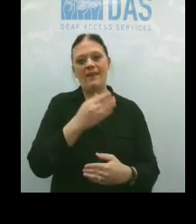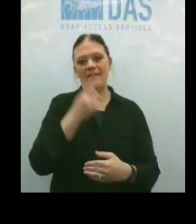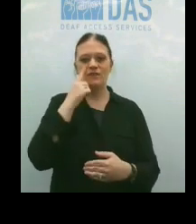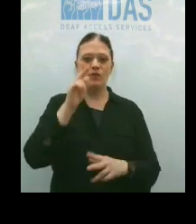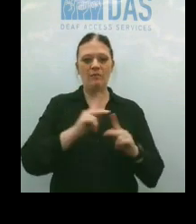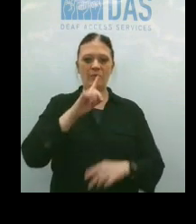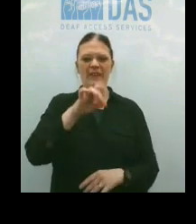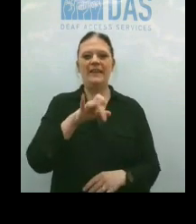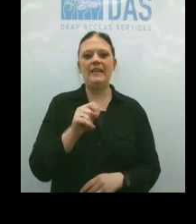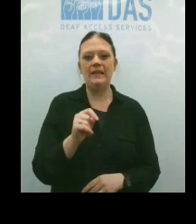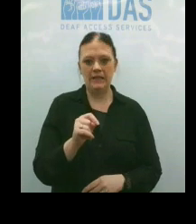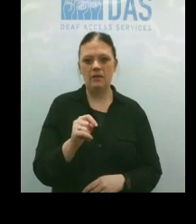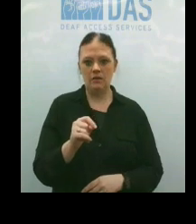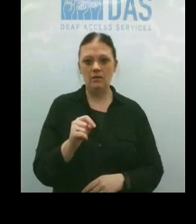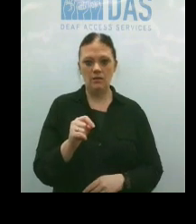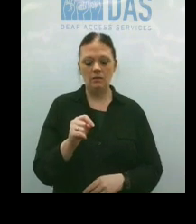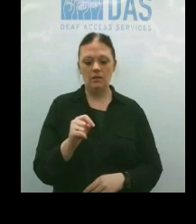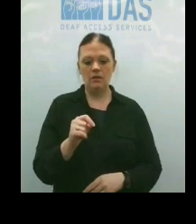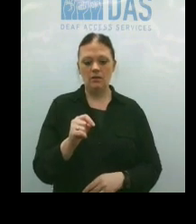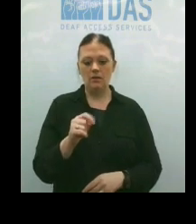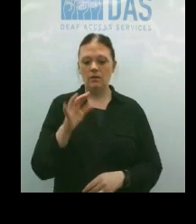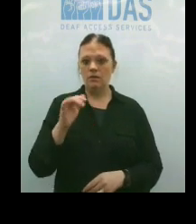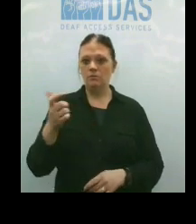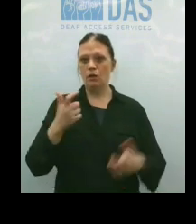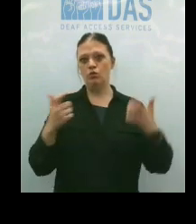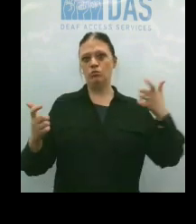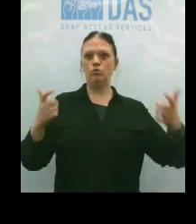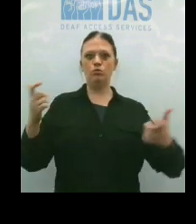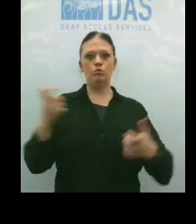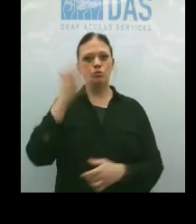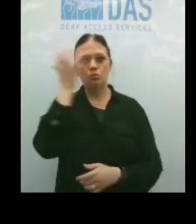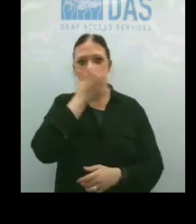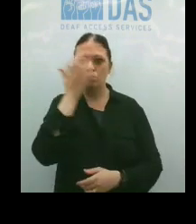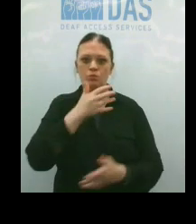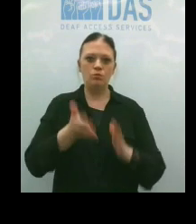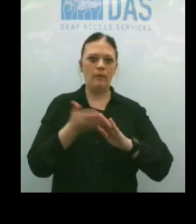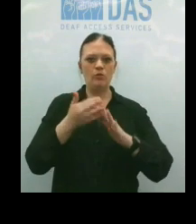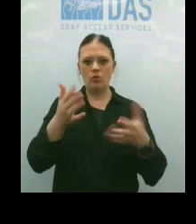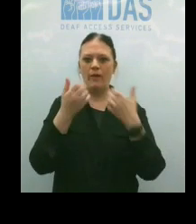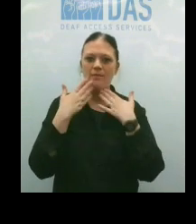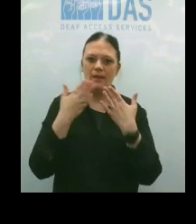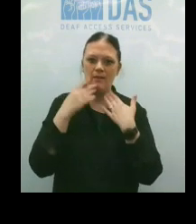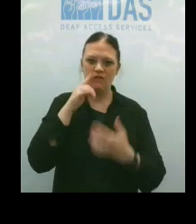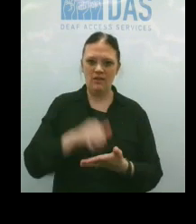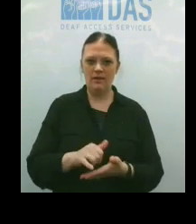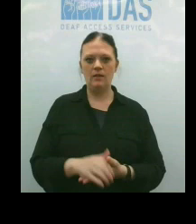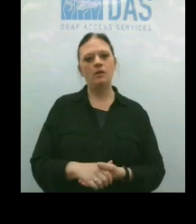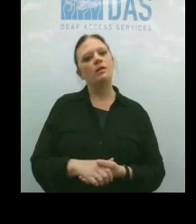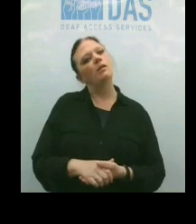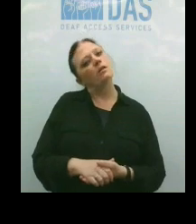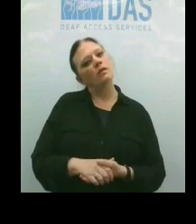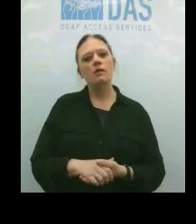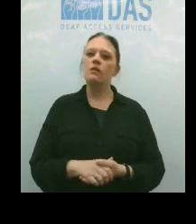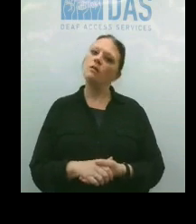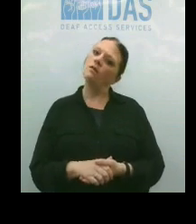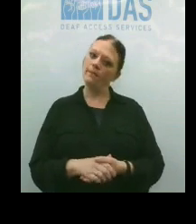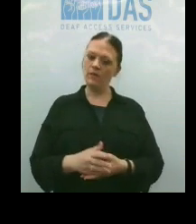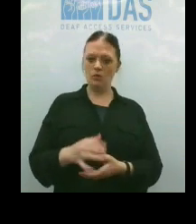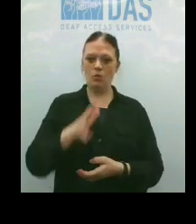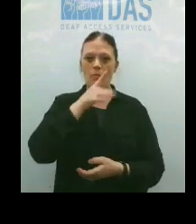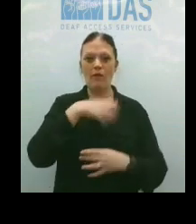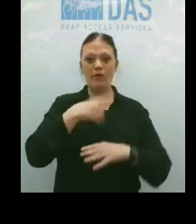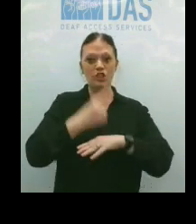it. And that's been a Herculean operation, but they've done a great job, and I want to thank them for that. Mother's Day is coming